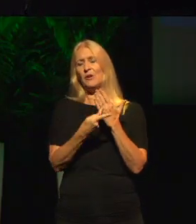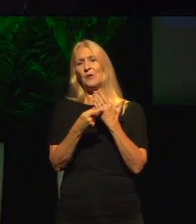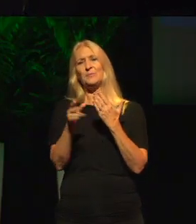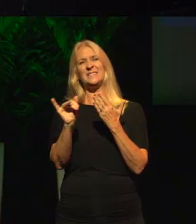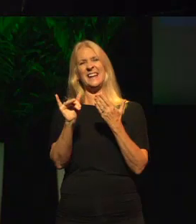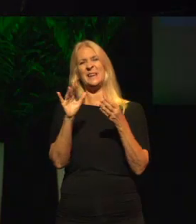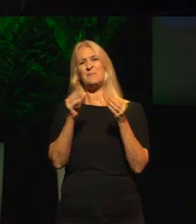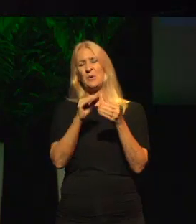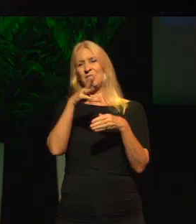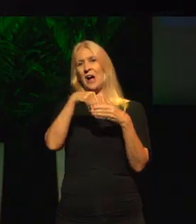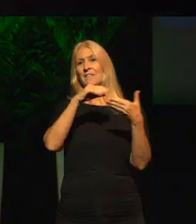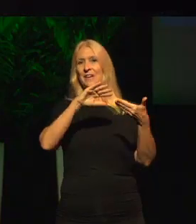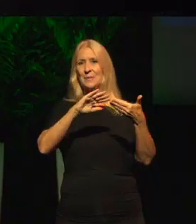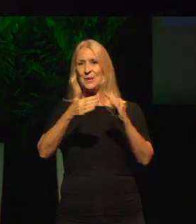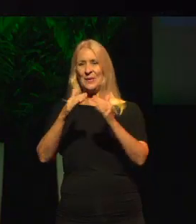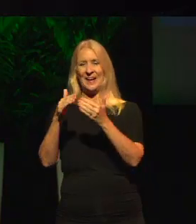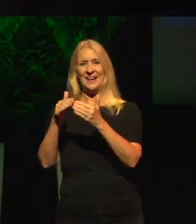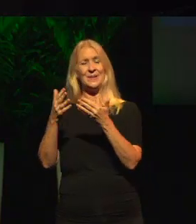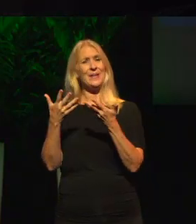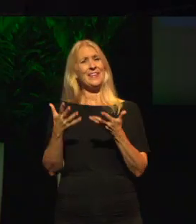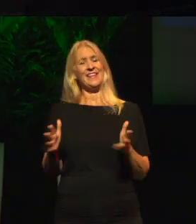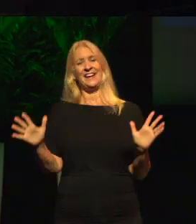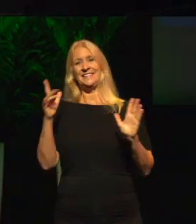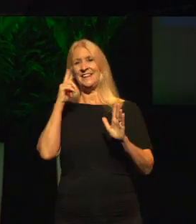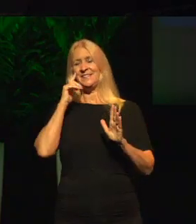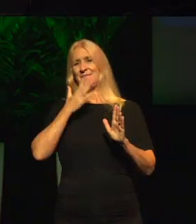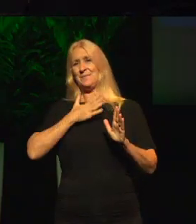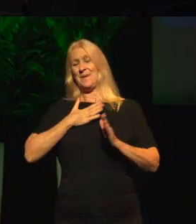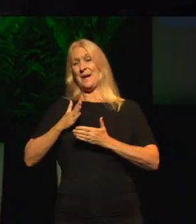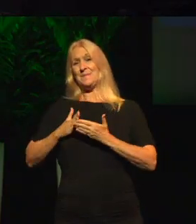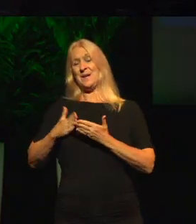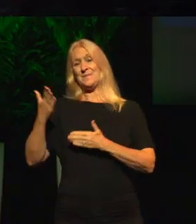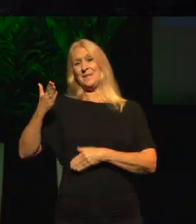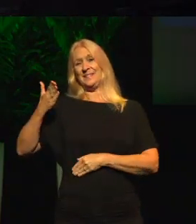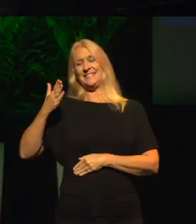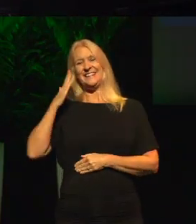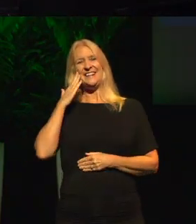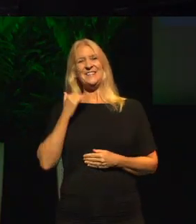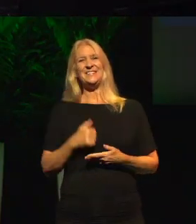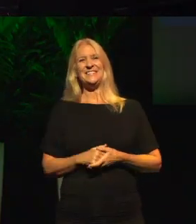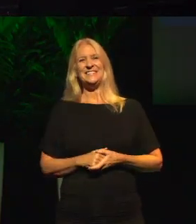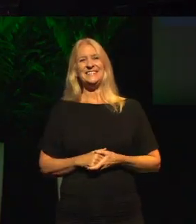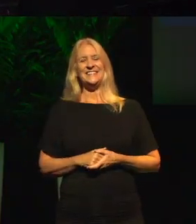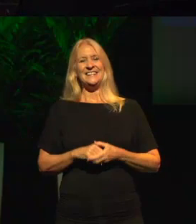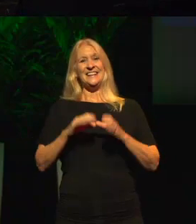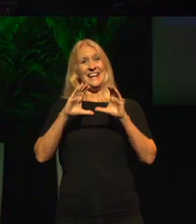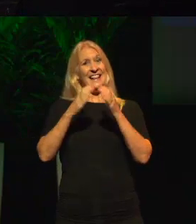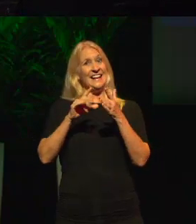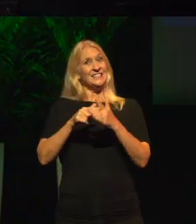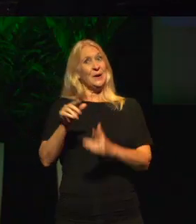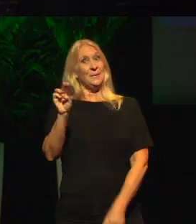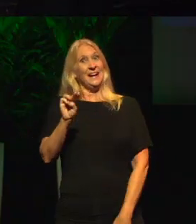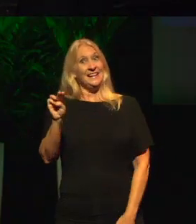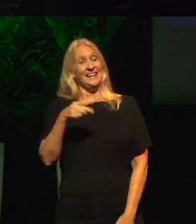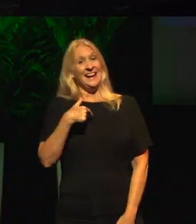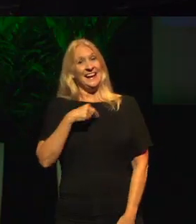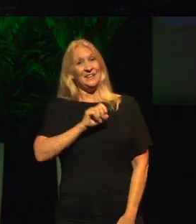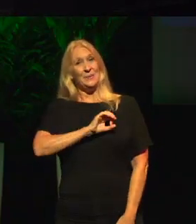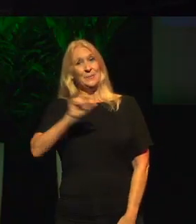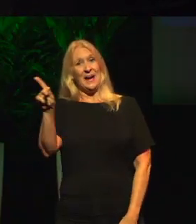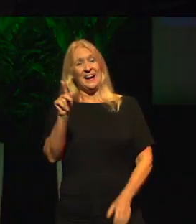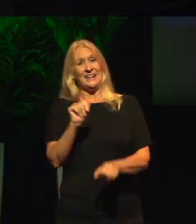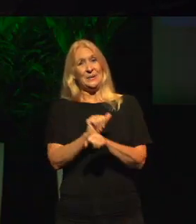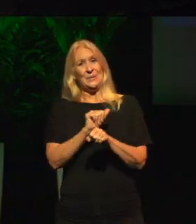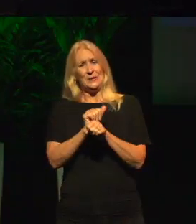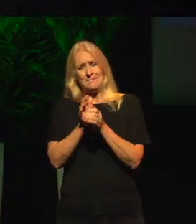community. Well, that's about it from my part of this presentation. You know, classes start Monday. I need to get back to work, nose